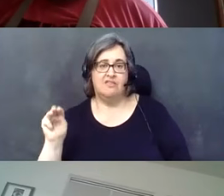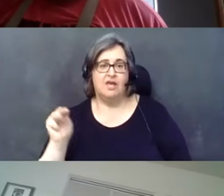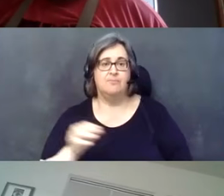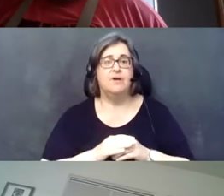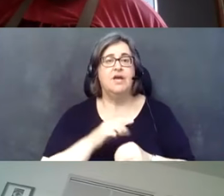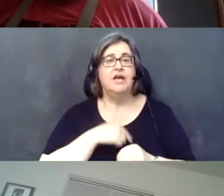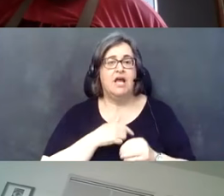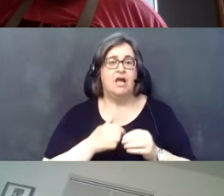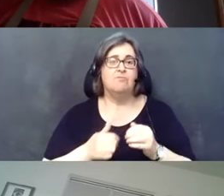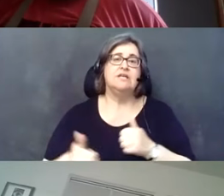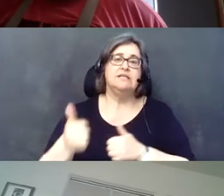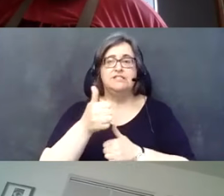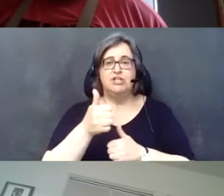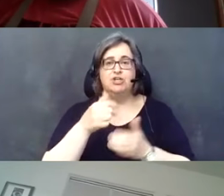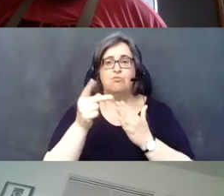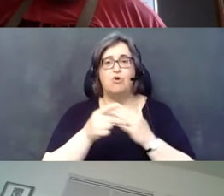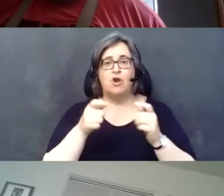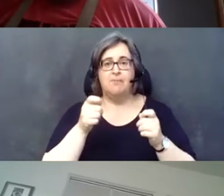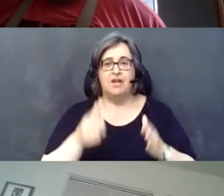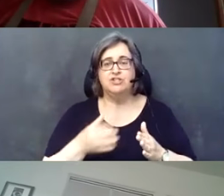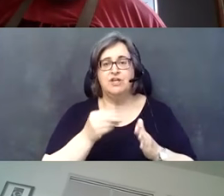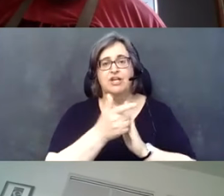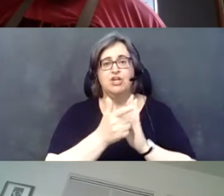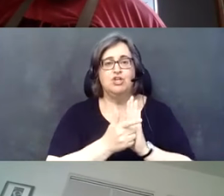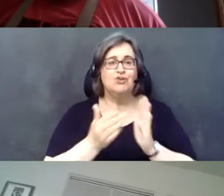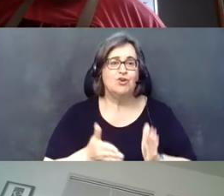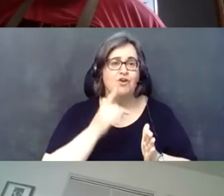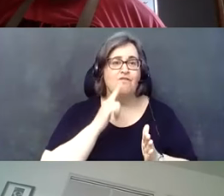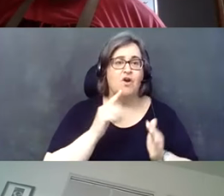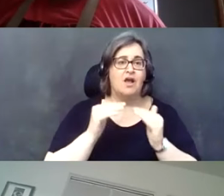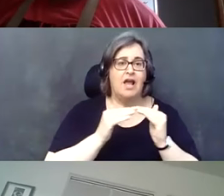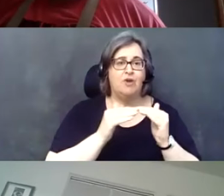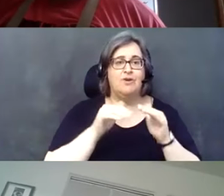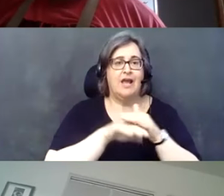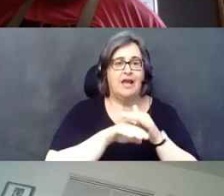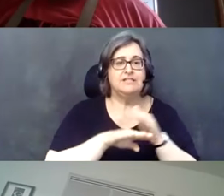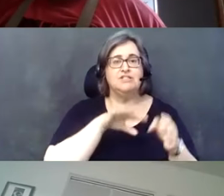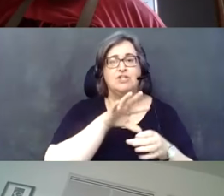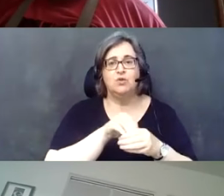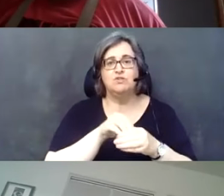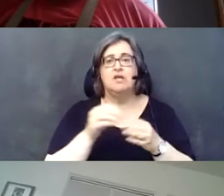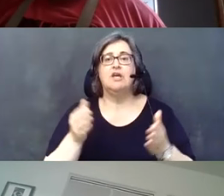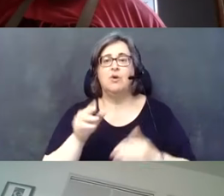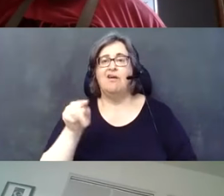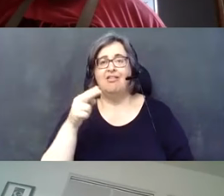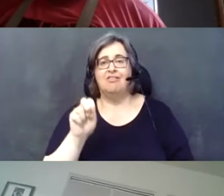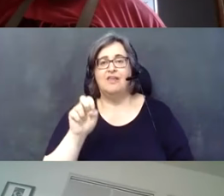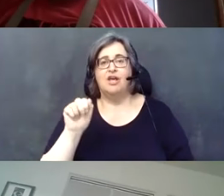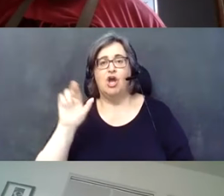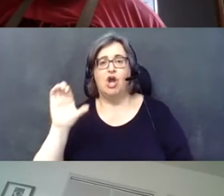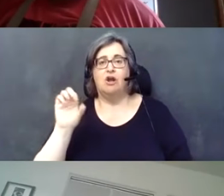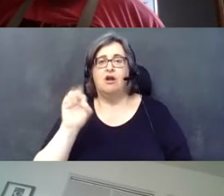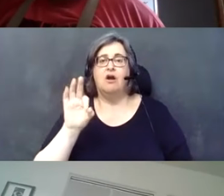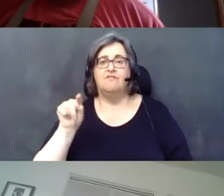for Access, Equity, and Inclusion at the ARC of the United States. And I'm really excited to be here with all of you, with